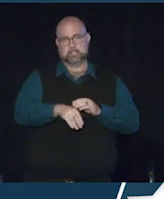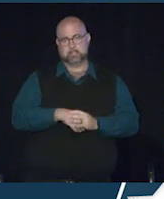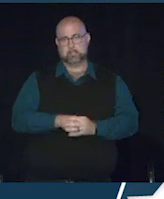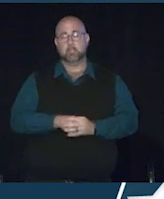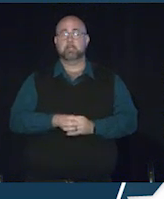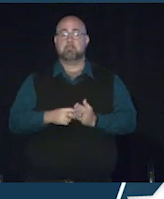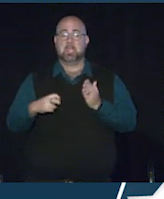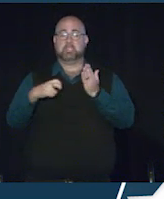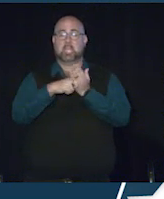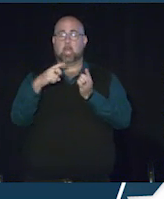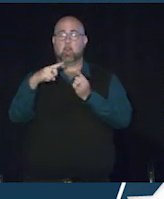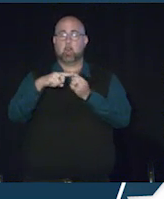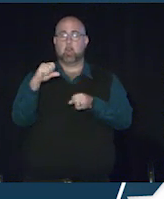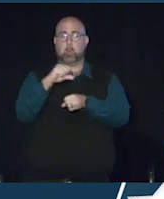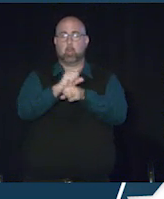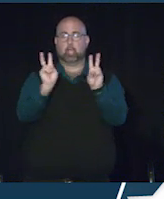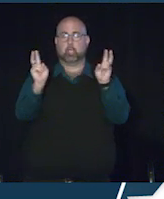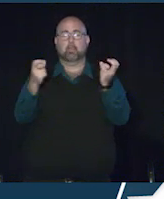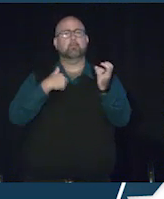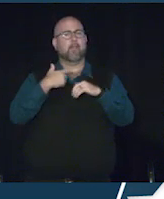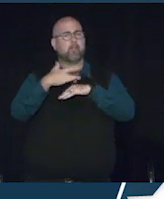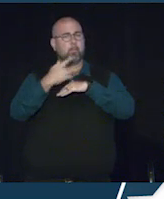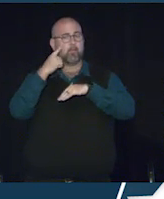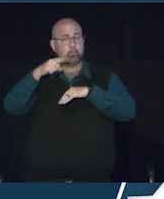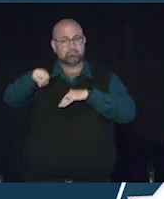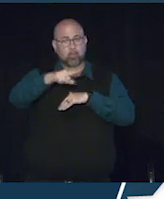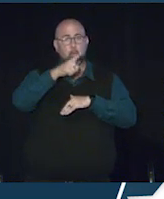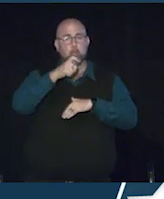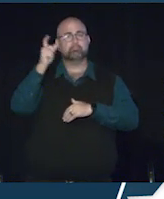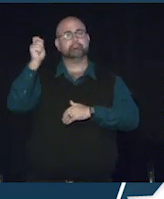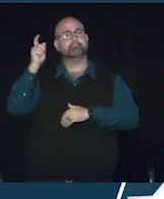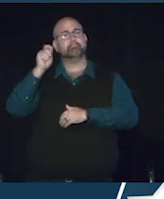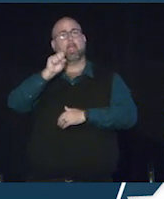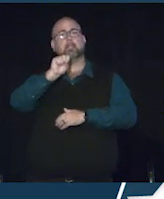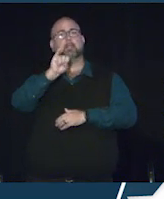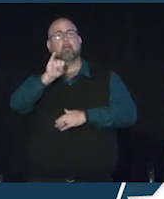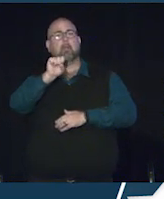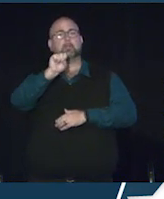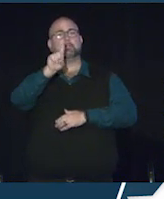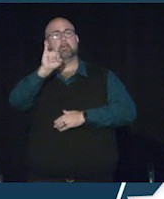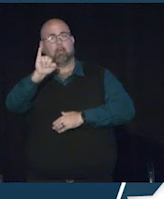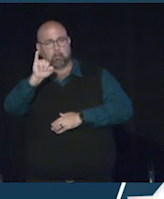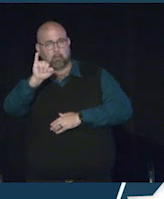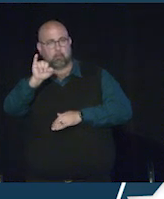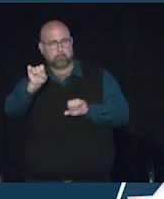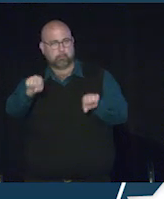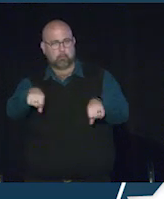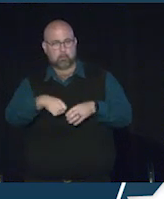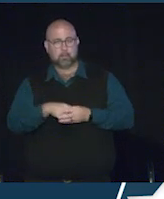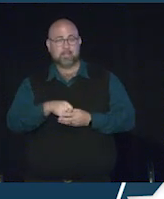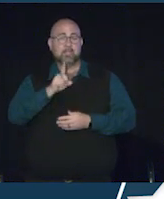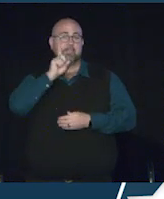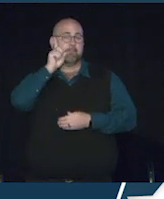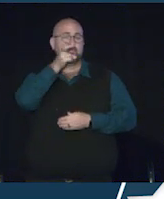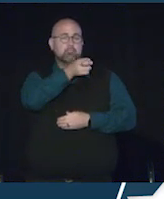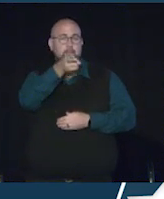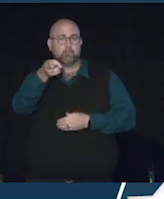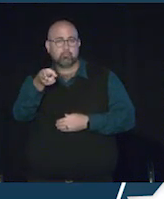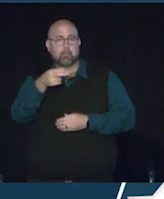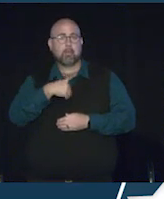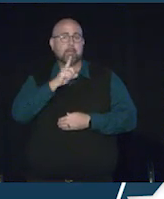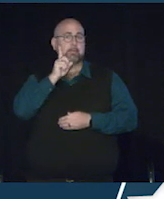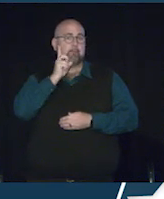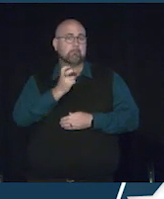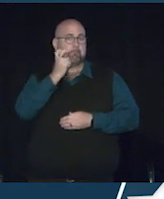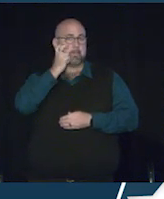to Work is available for our participants who are on SSI and SSDI. Deaf, Hard and Hearing, and Deaf